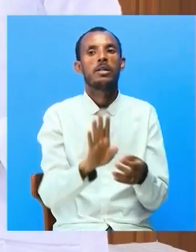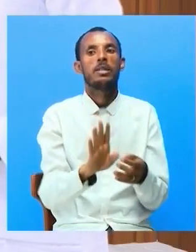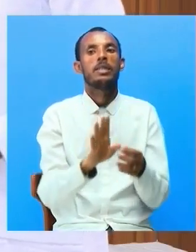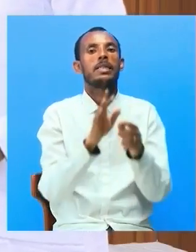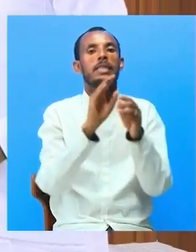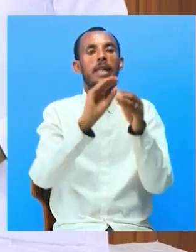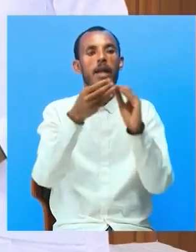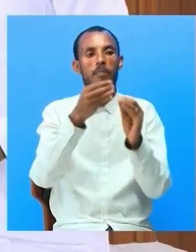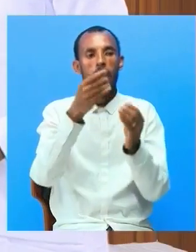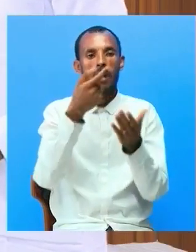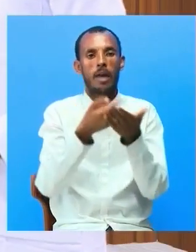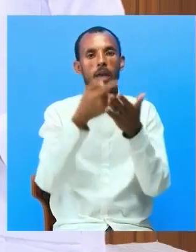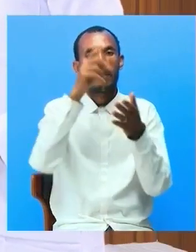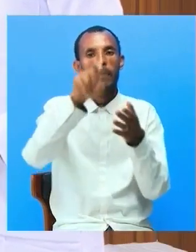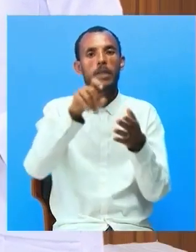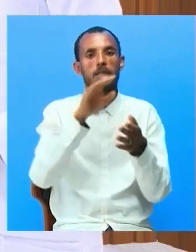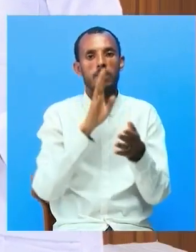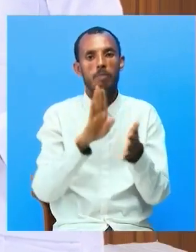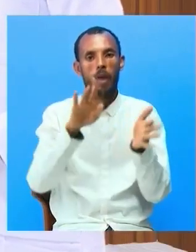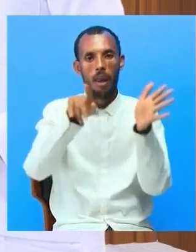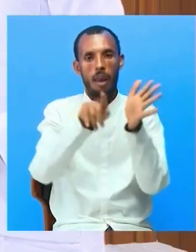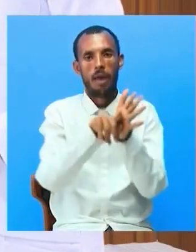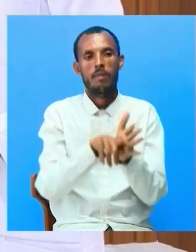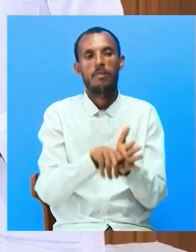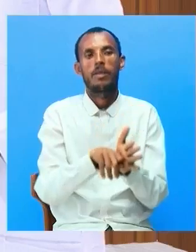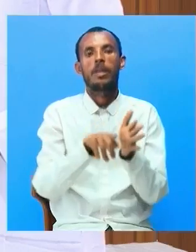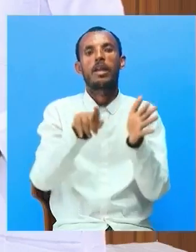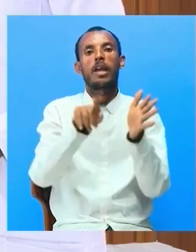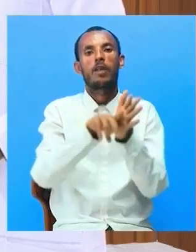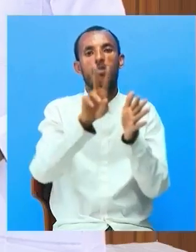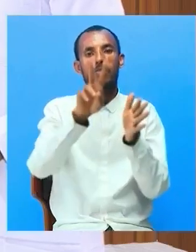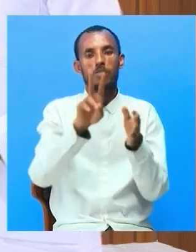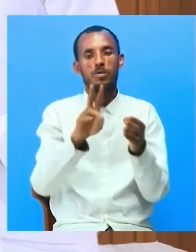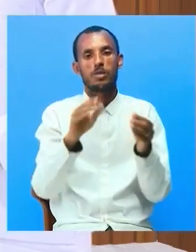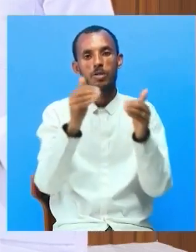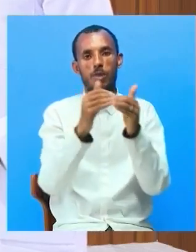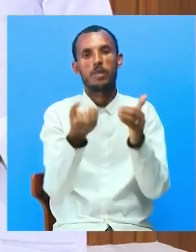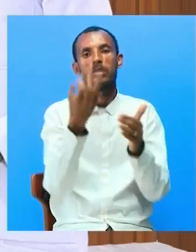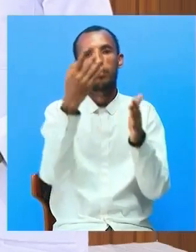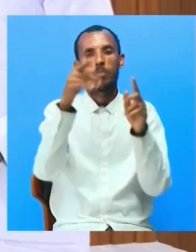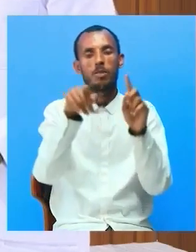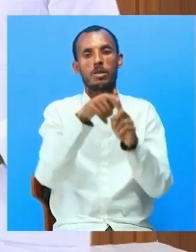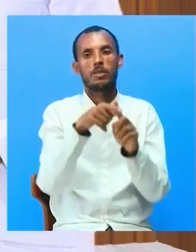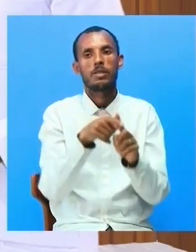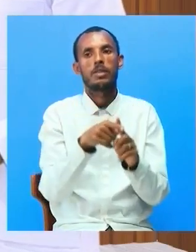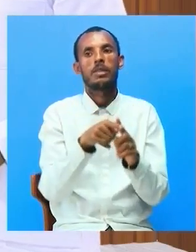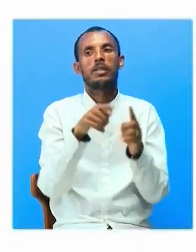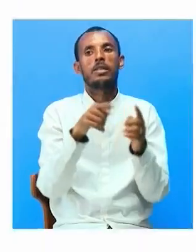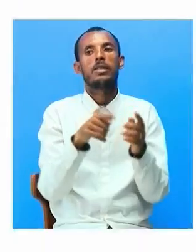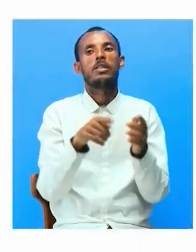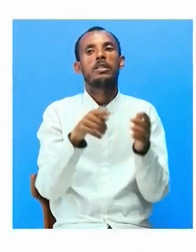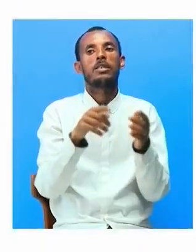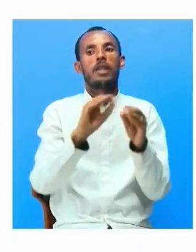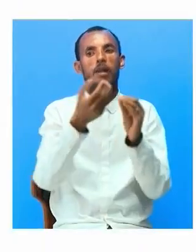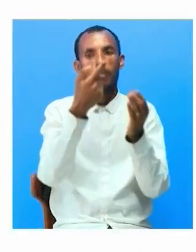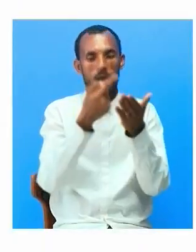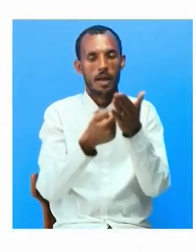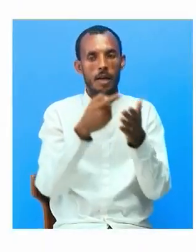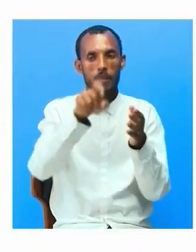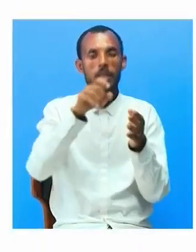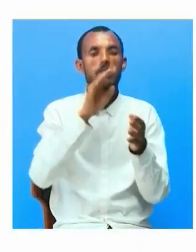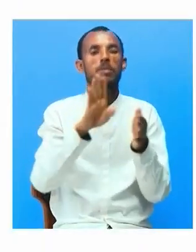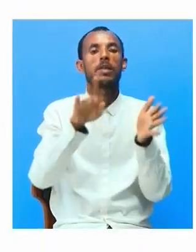must be negative. So the product of two negatives, as we said, gives us positive. So the number here must be